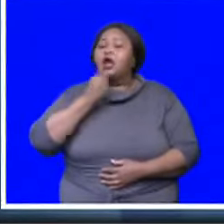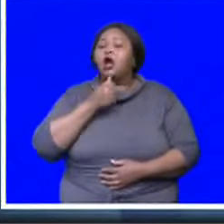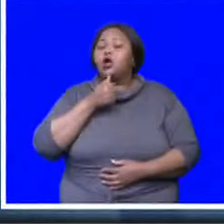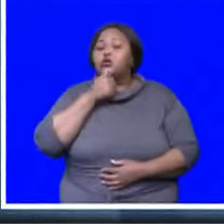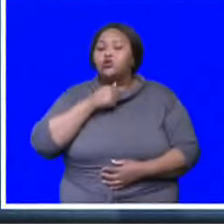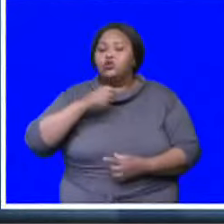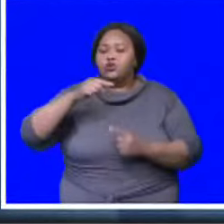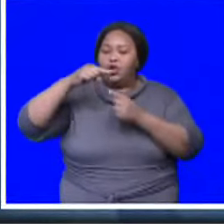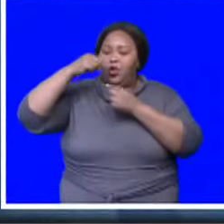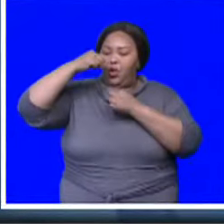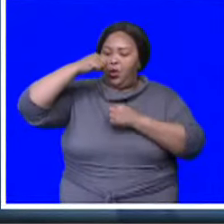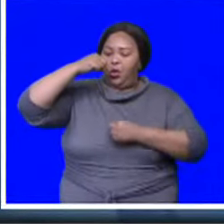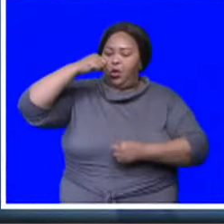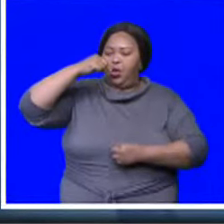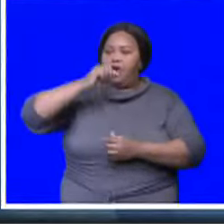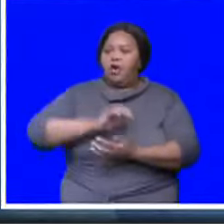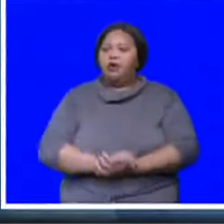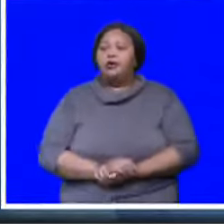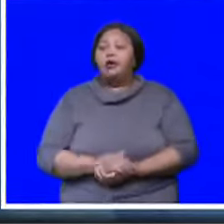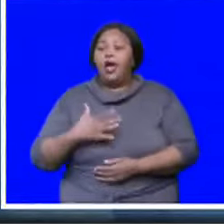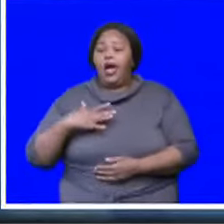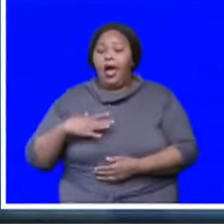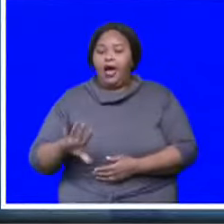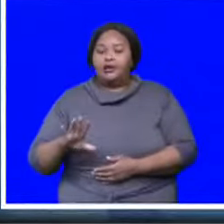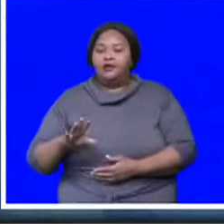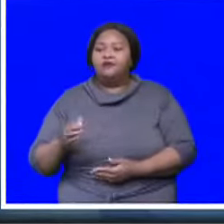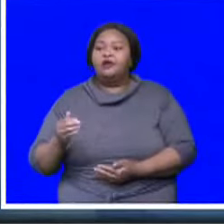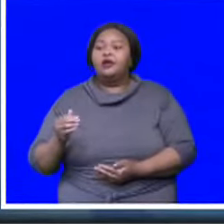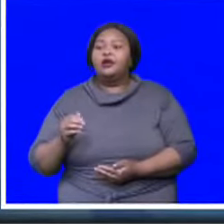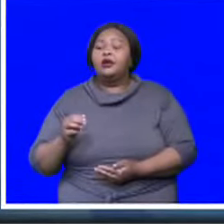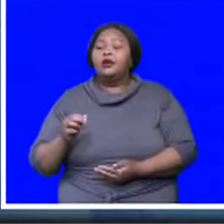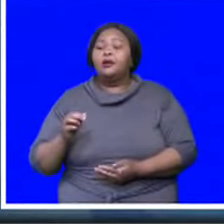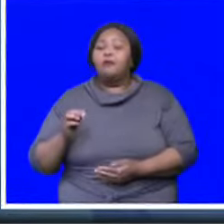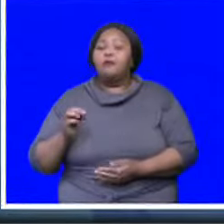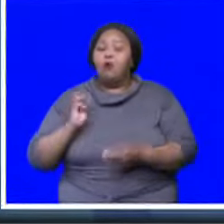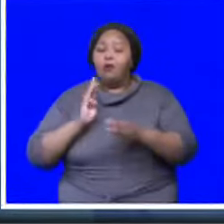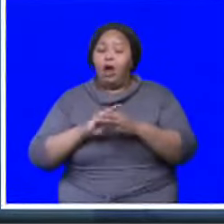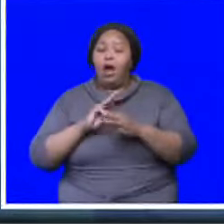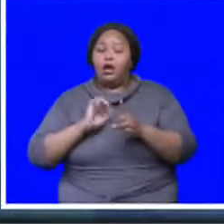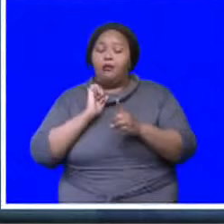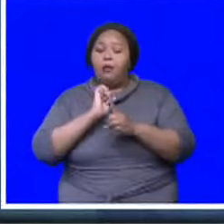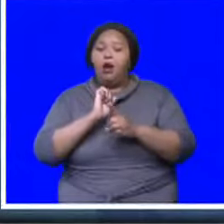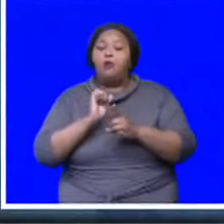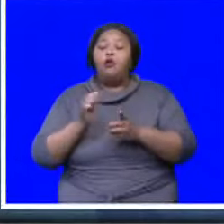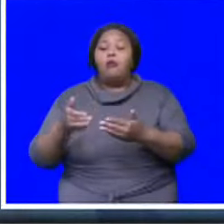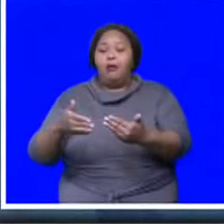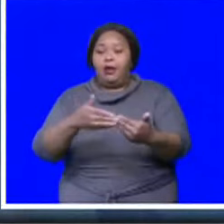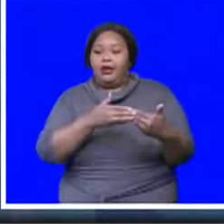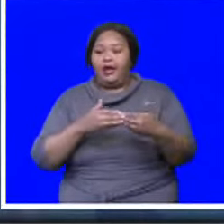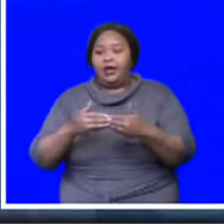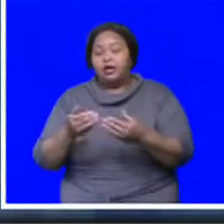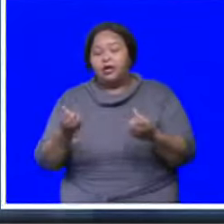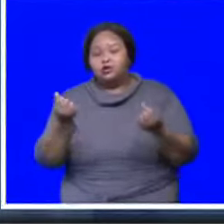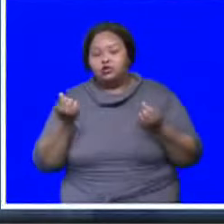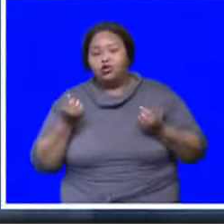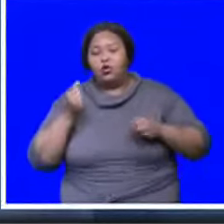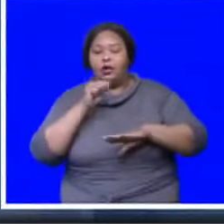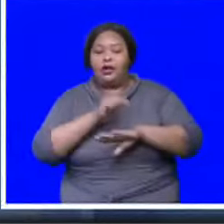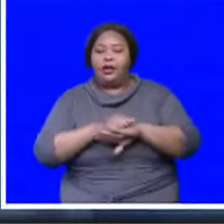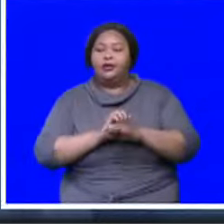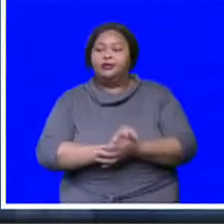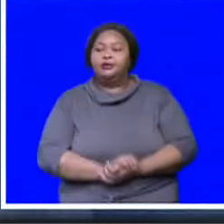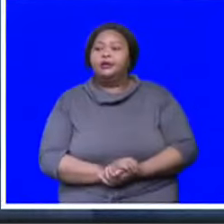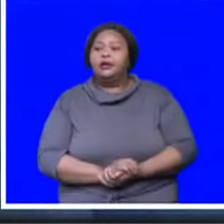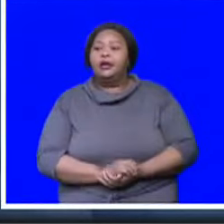ukuthi atokhona ukuthi agcine emtimbeni. So kusite kakhulu lokho siyakholela ukuthi